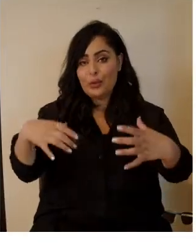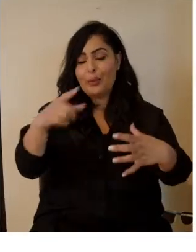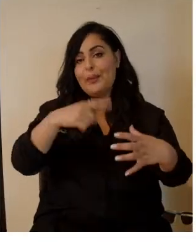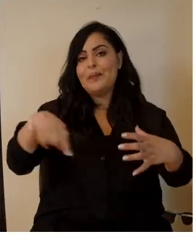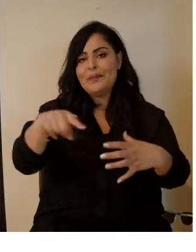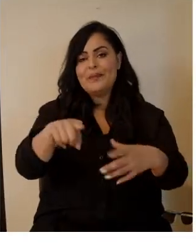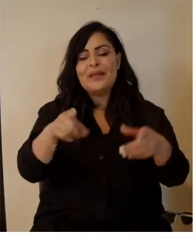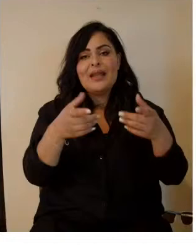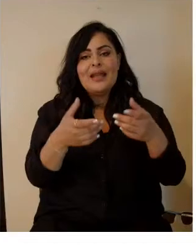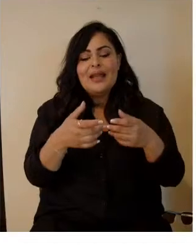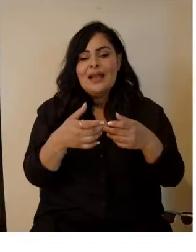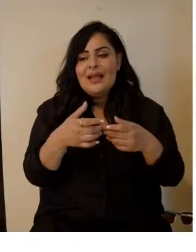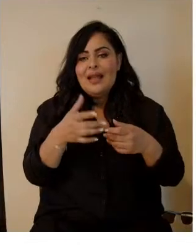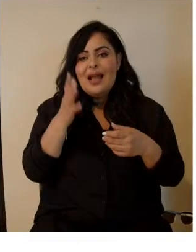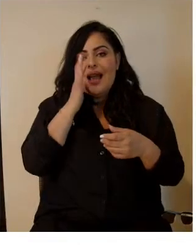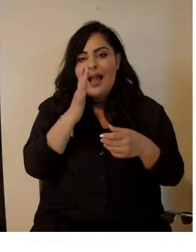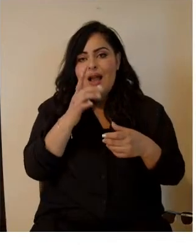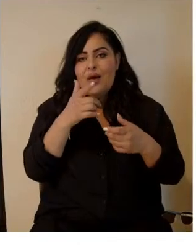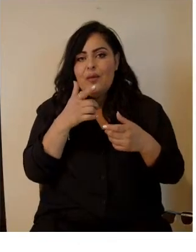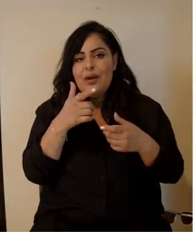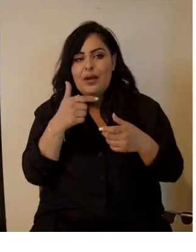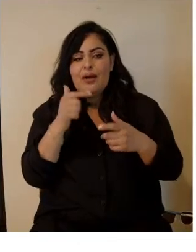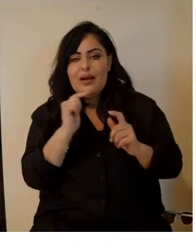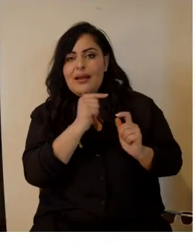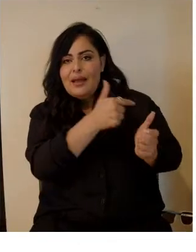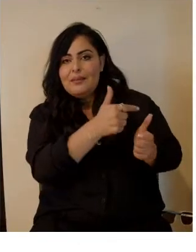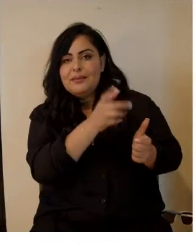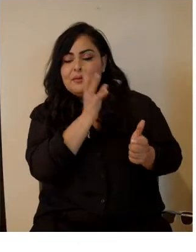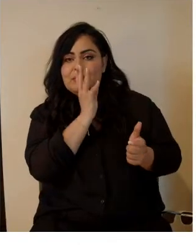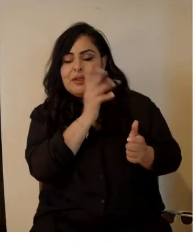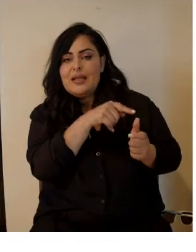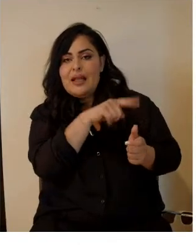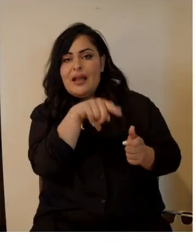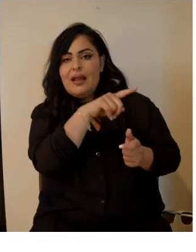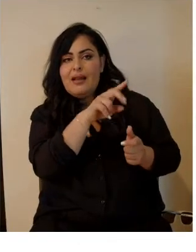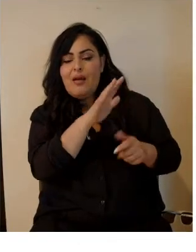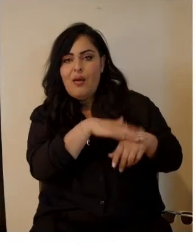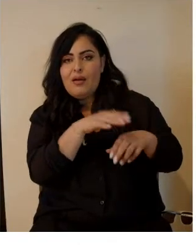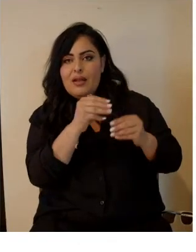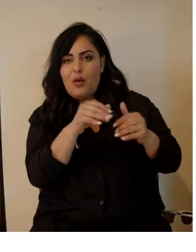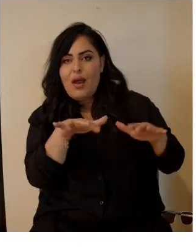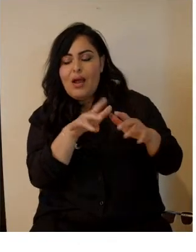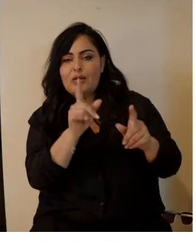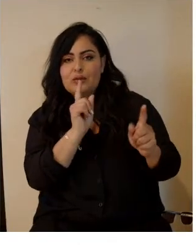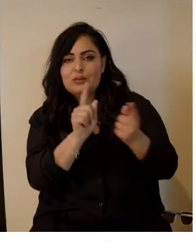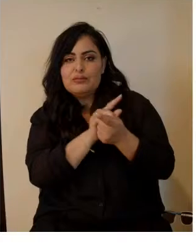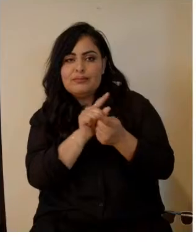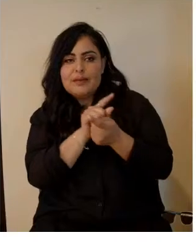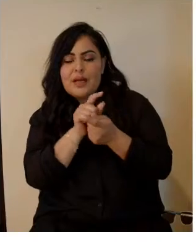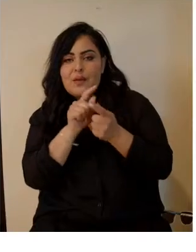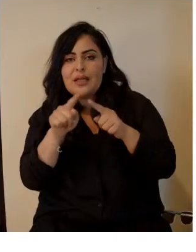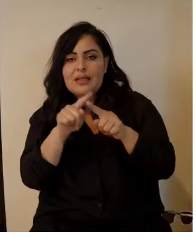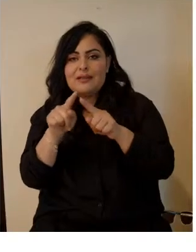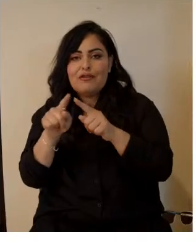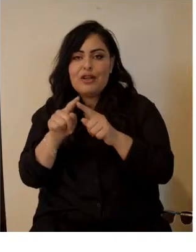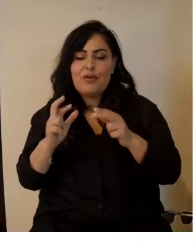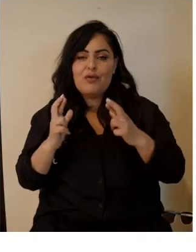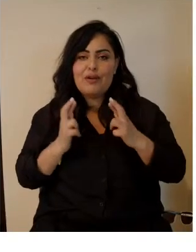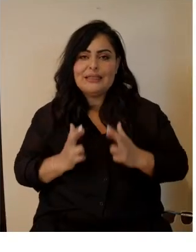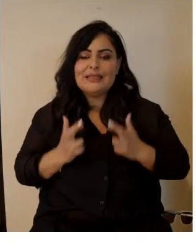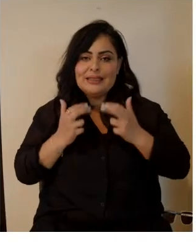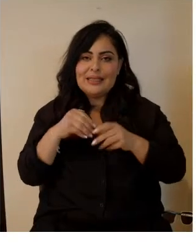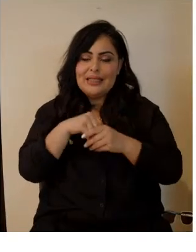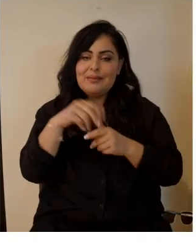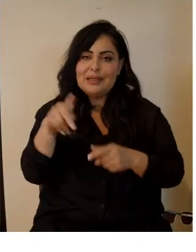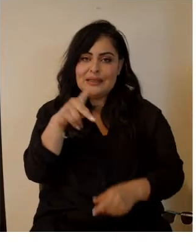of all, I just have to say I'm going to let them say a few words, because I know that they've been the boots on the ground talking to all the residents. But one of the issues that I've learned